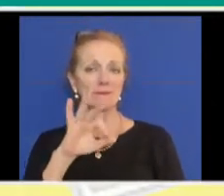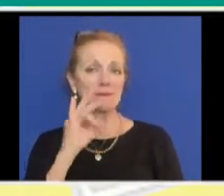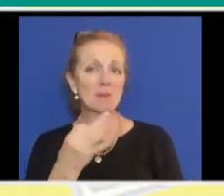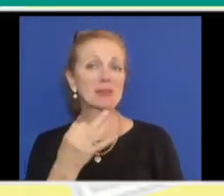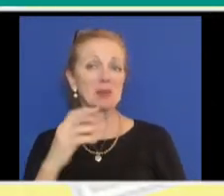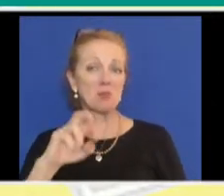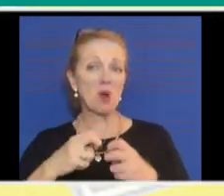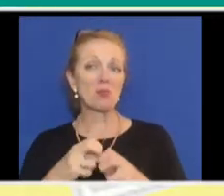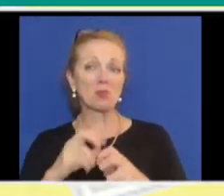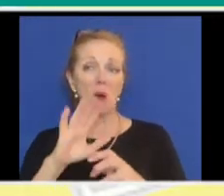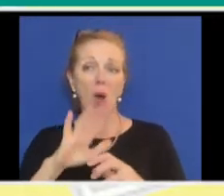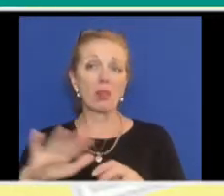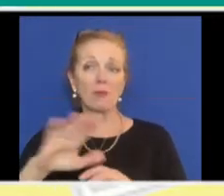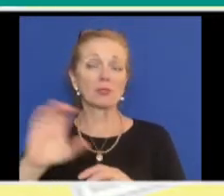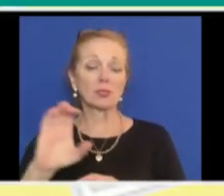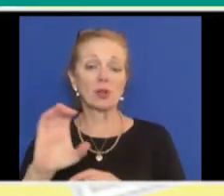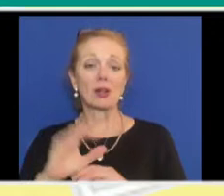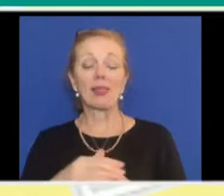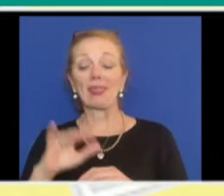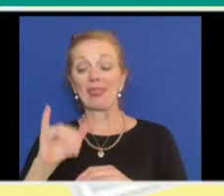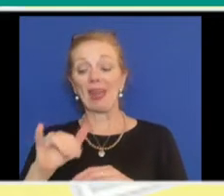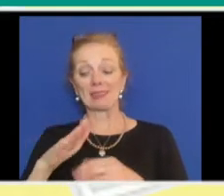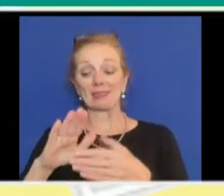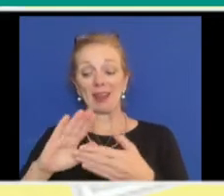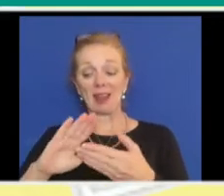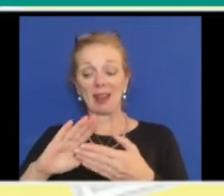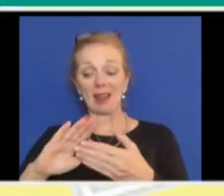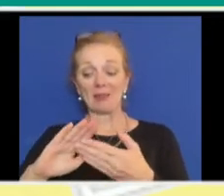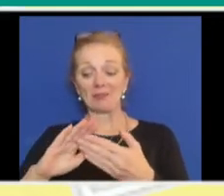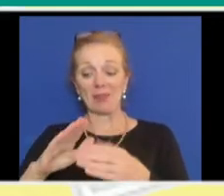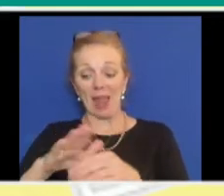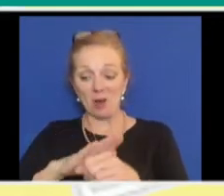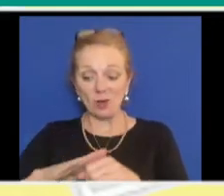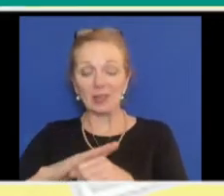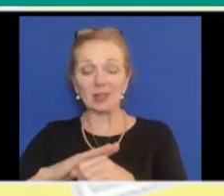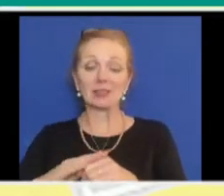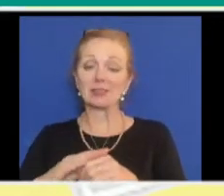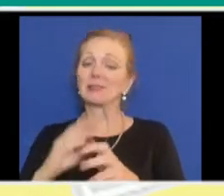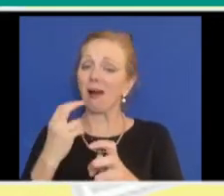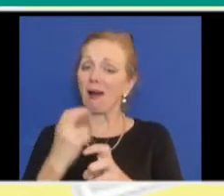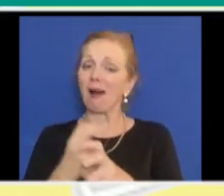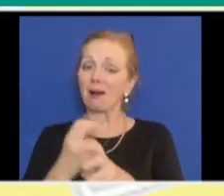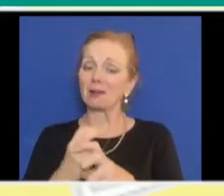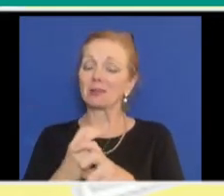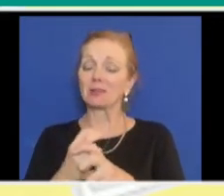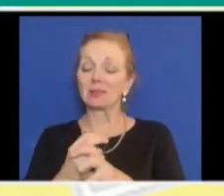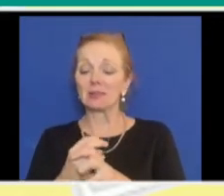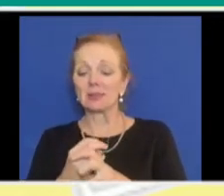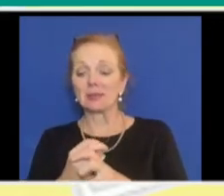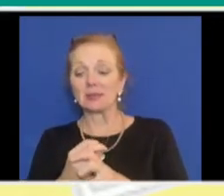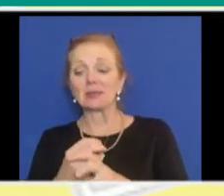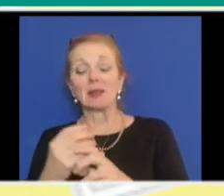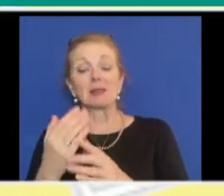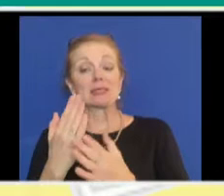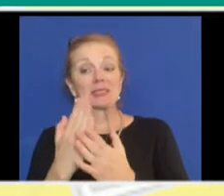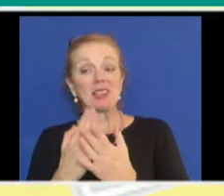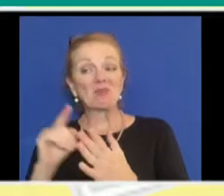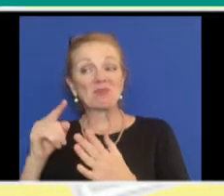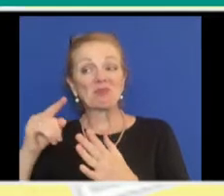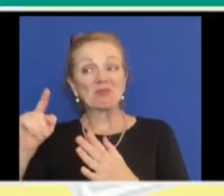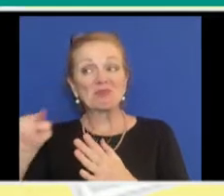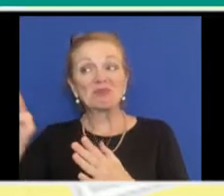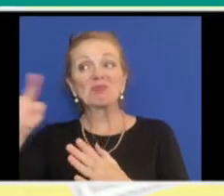Hidden Valley neighborhood it's tough I think we're trying to we're really walking a fine line I think we get some feedback from the neighborhood